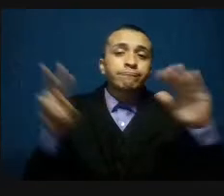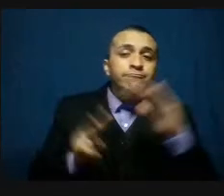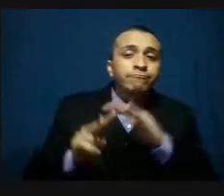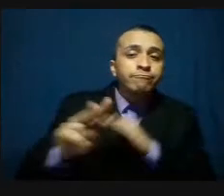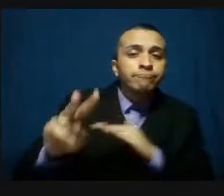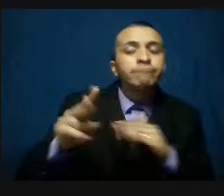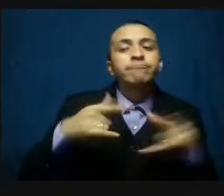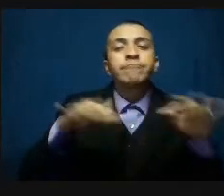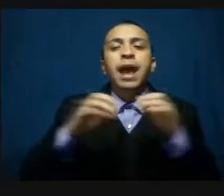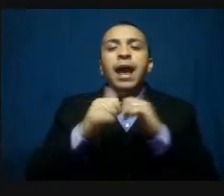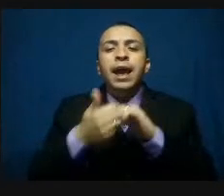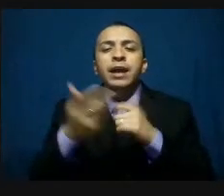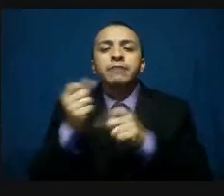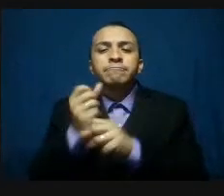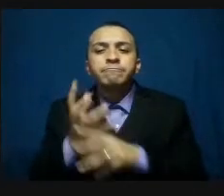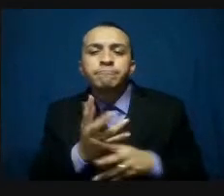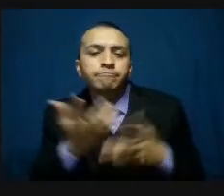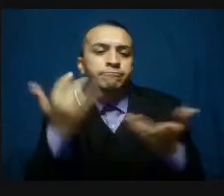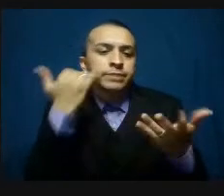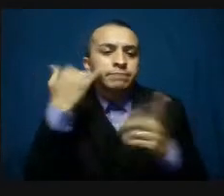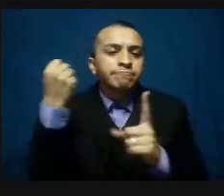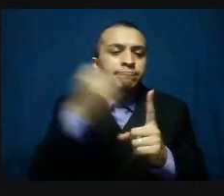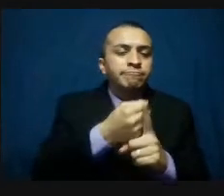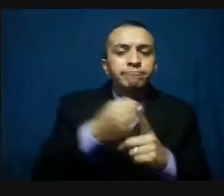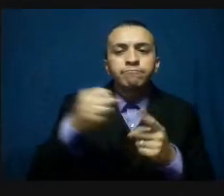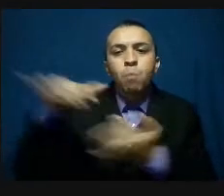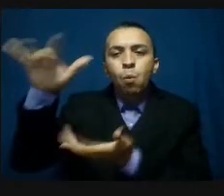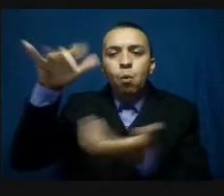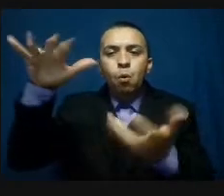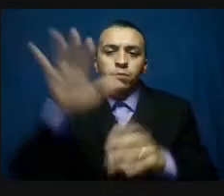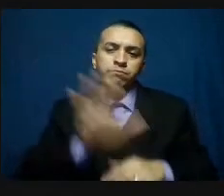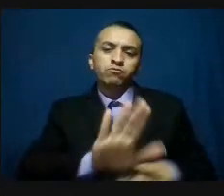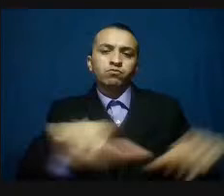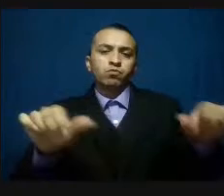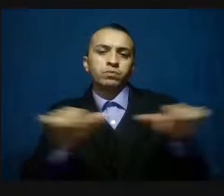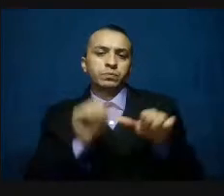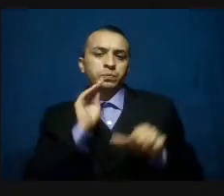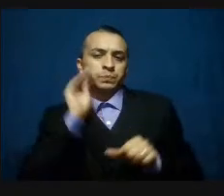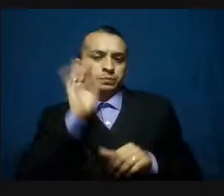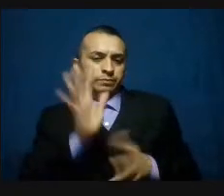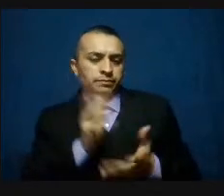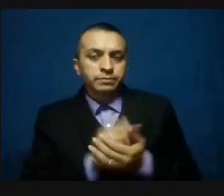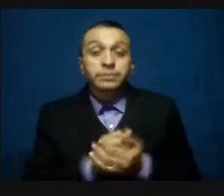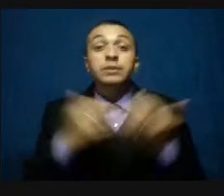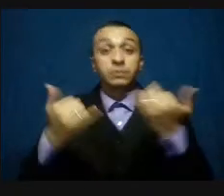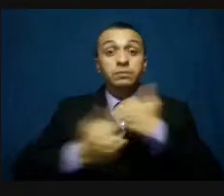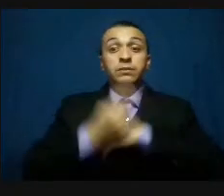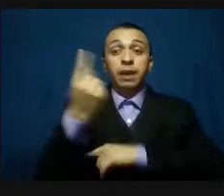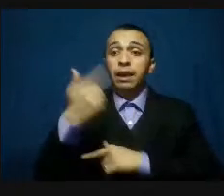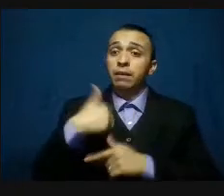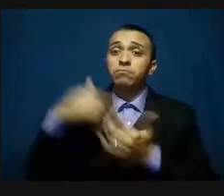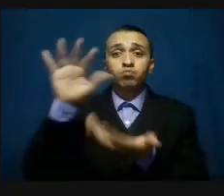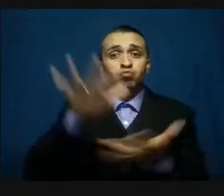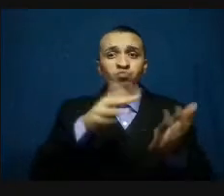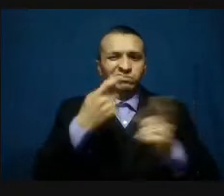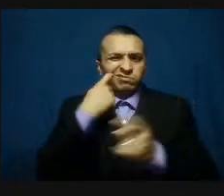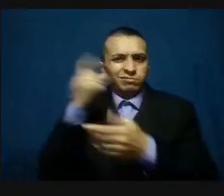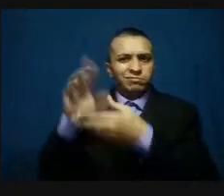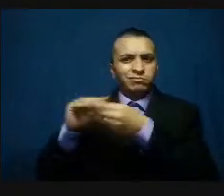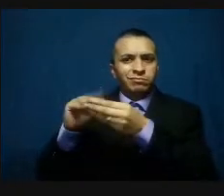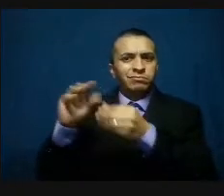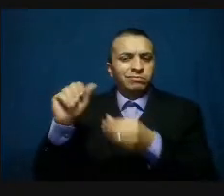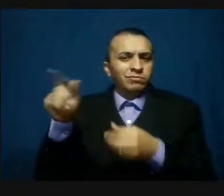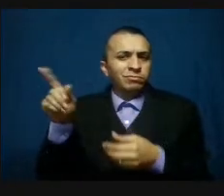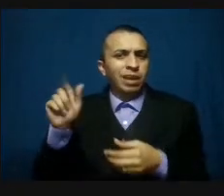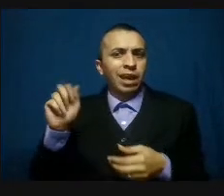when wildfire smoke is in your area. Today, we have a result still of the mono winds that Angie talked about. We have this strong